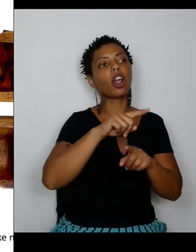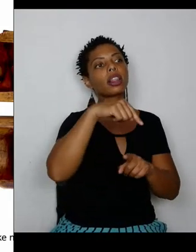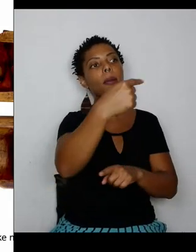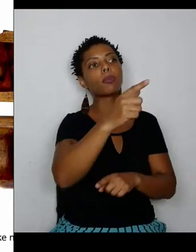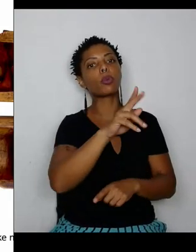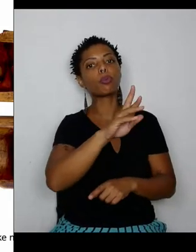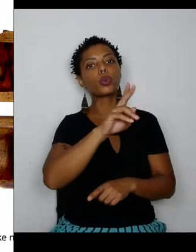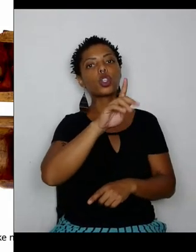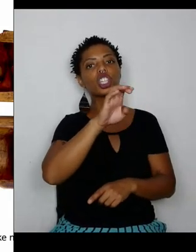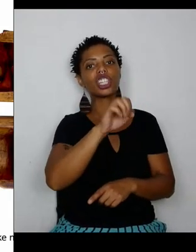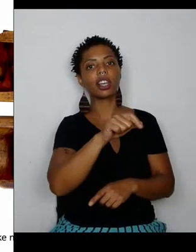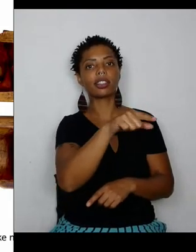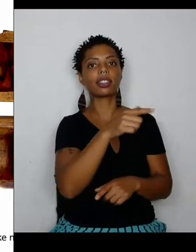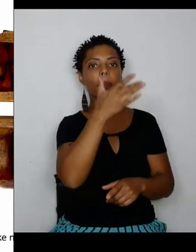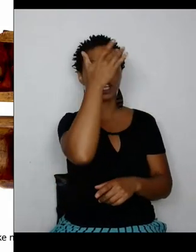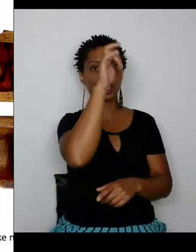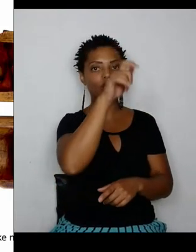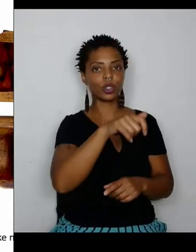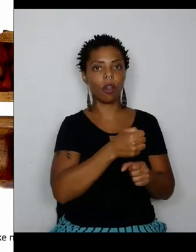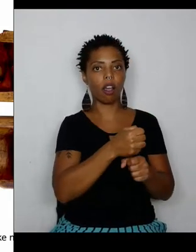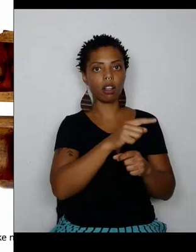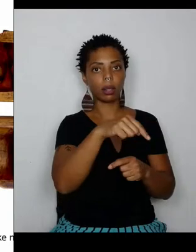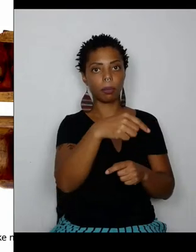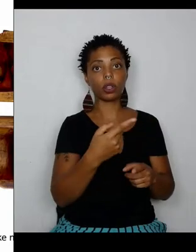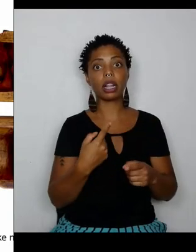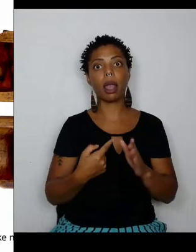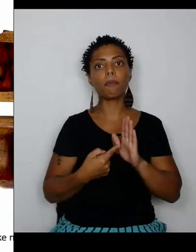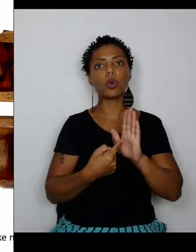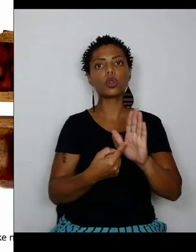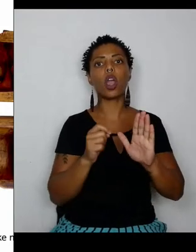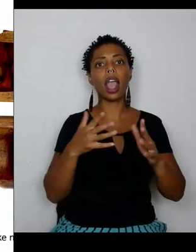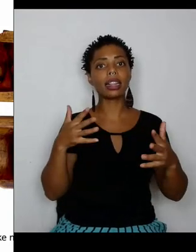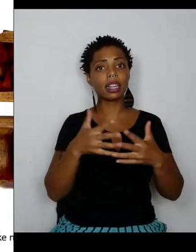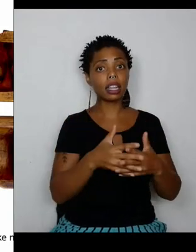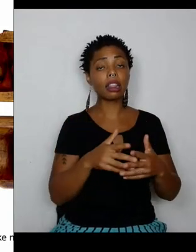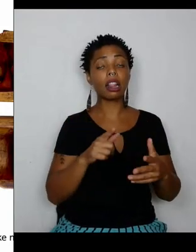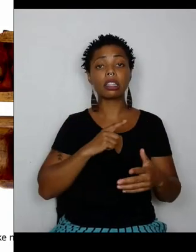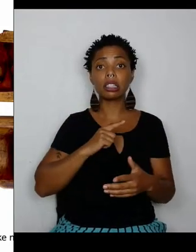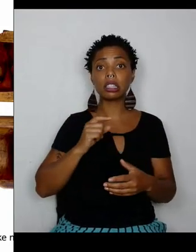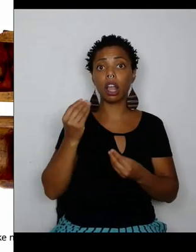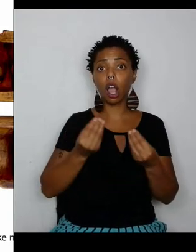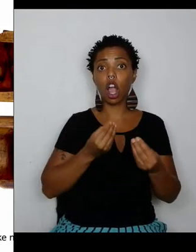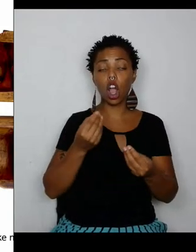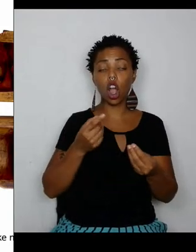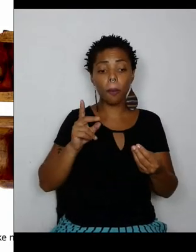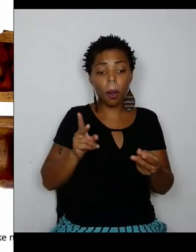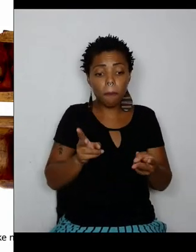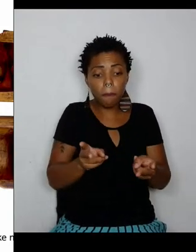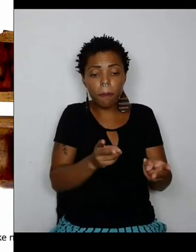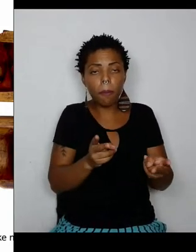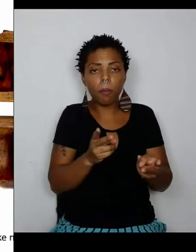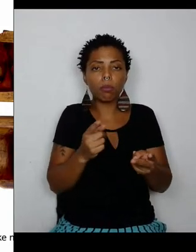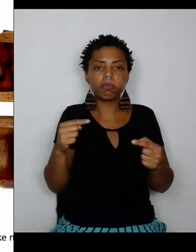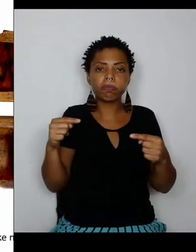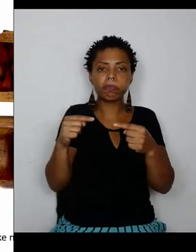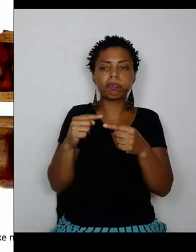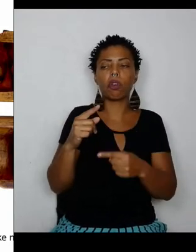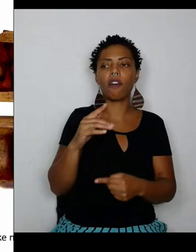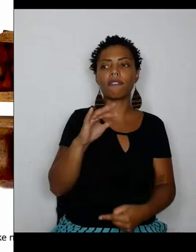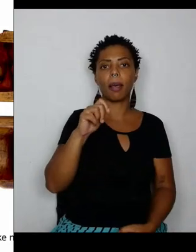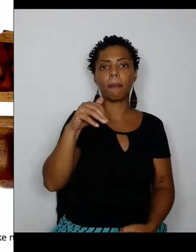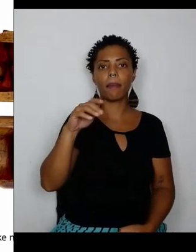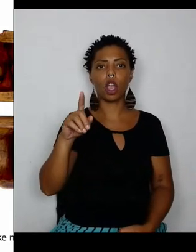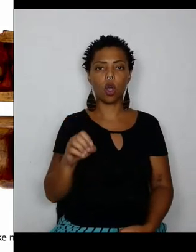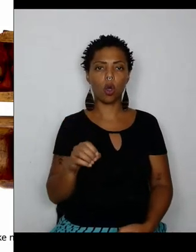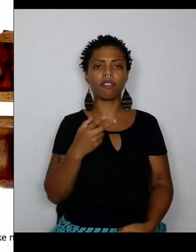his objective specifically in connection with the flemish primitives iso memblings what marvels but when one sees